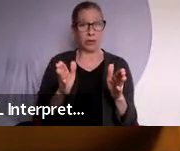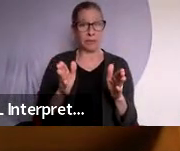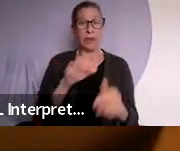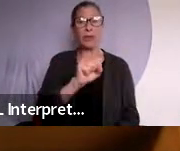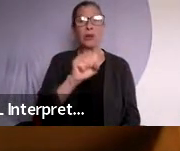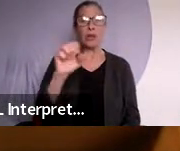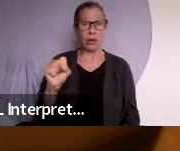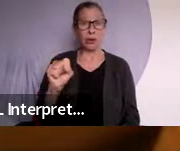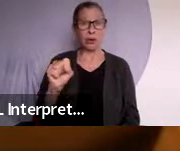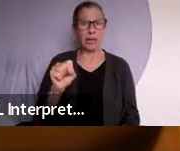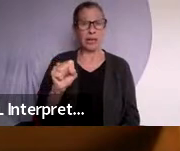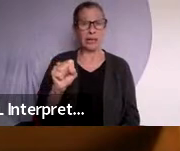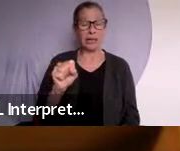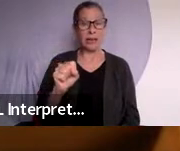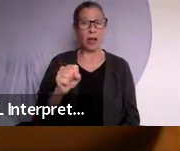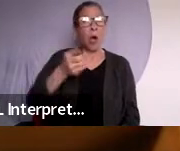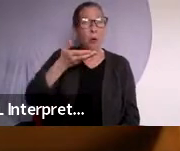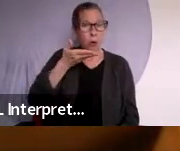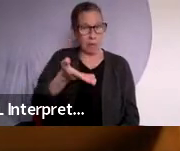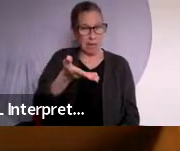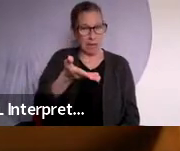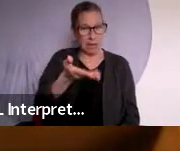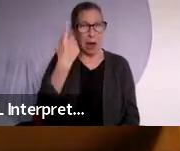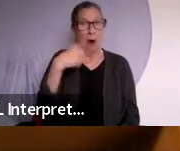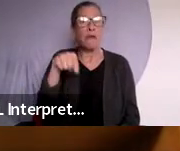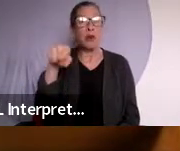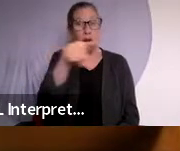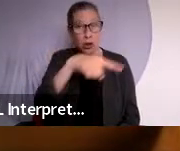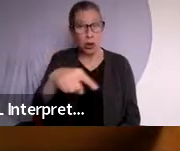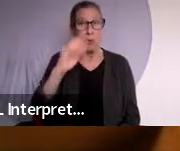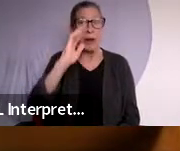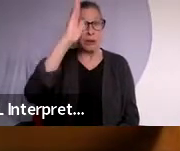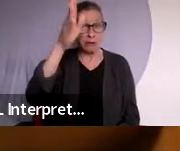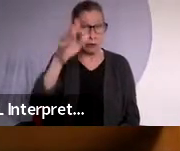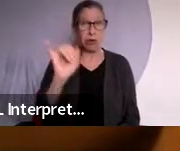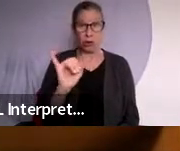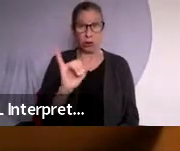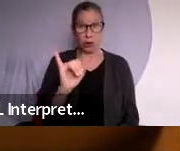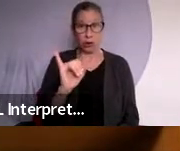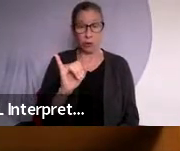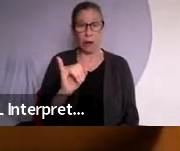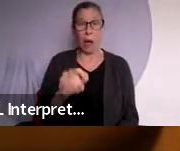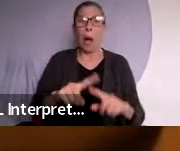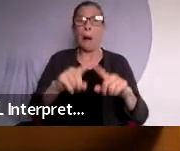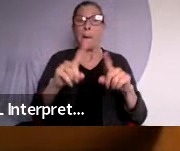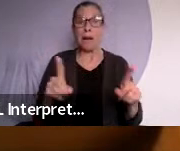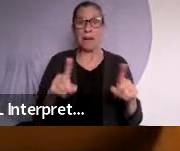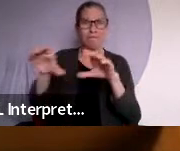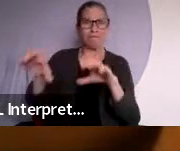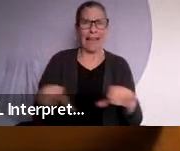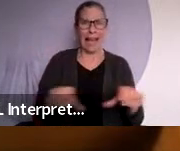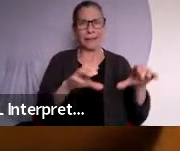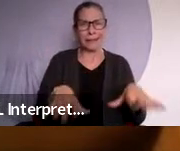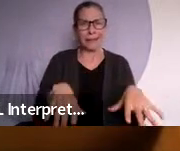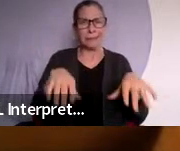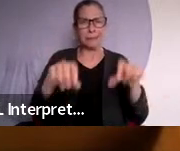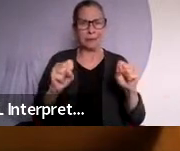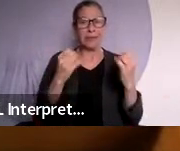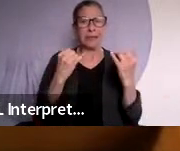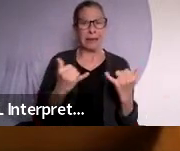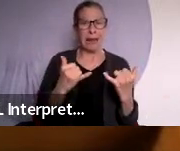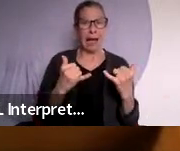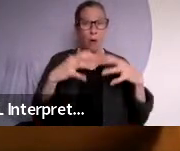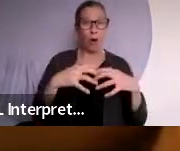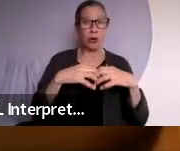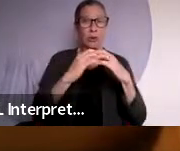Social Security will be there for you in the future too, but action should be taken to